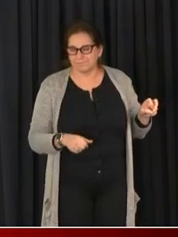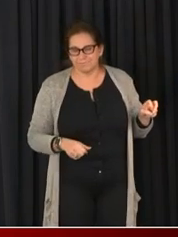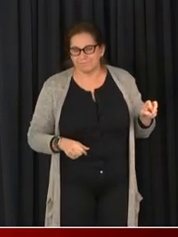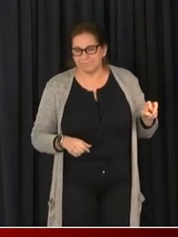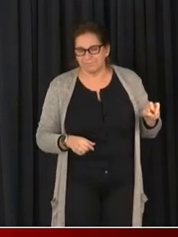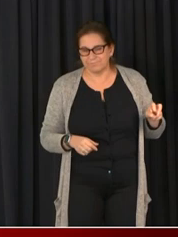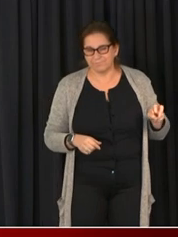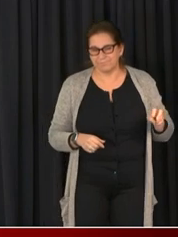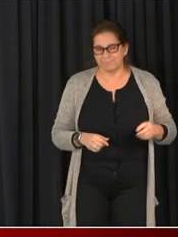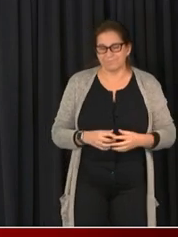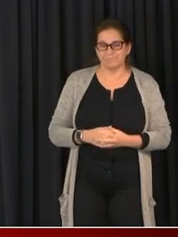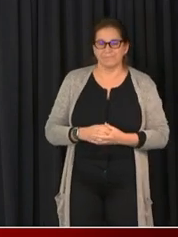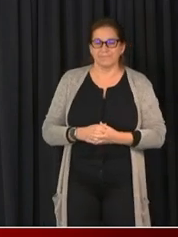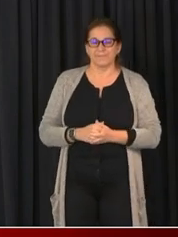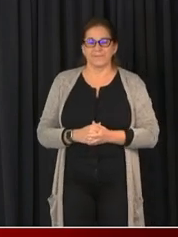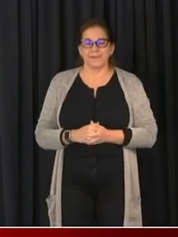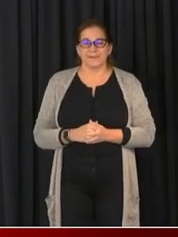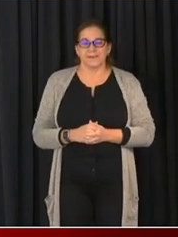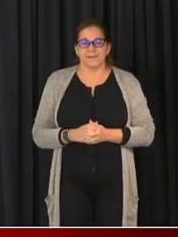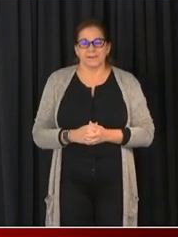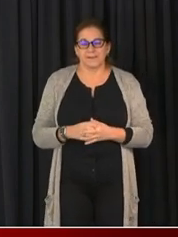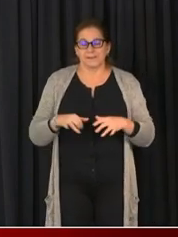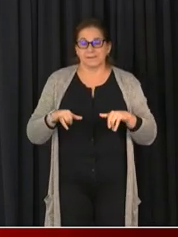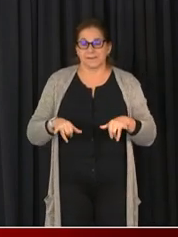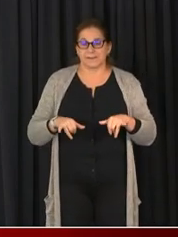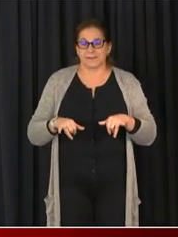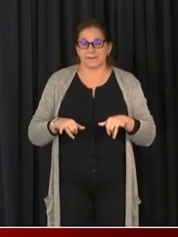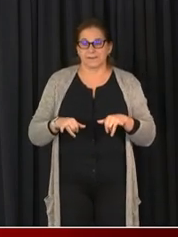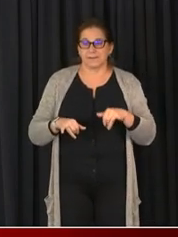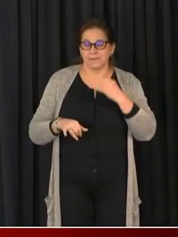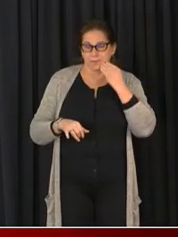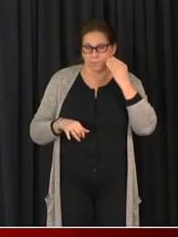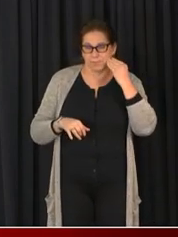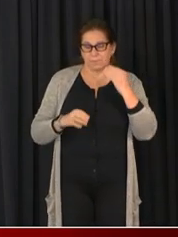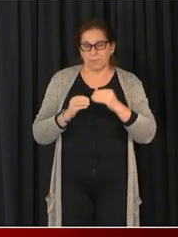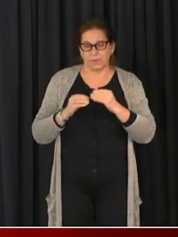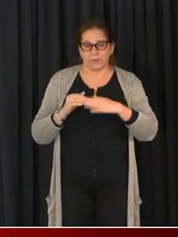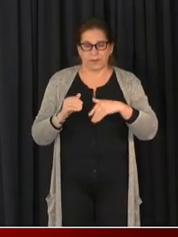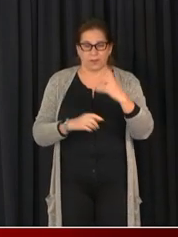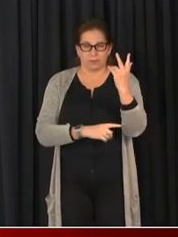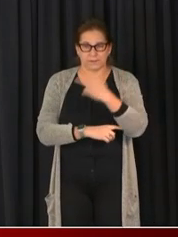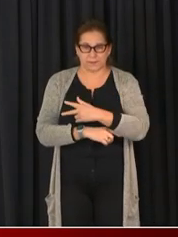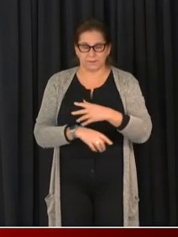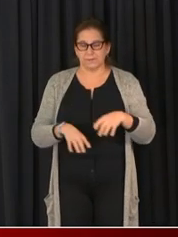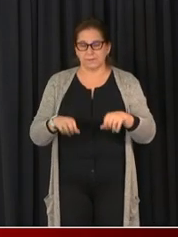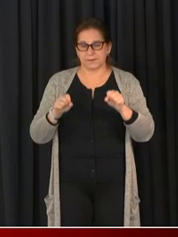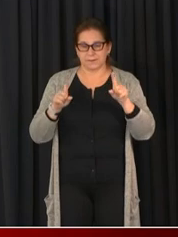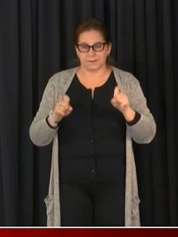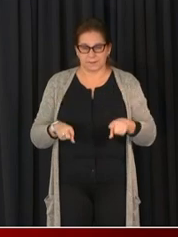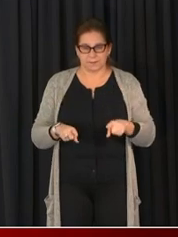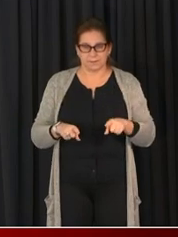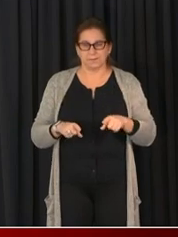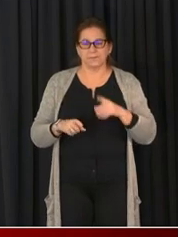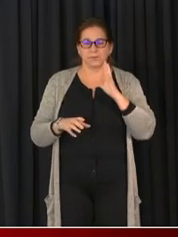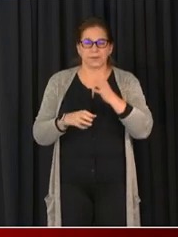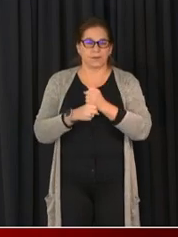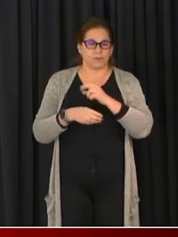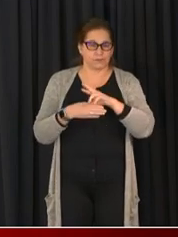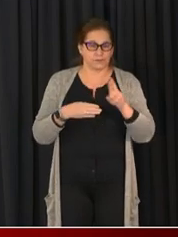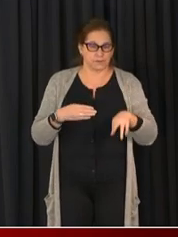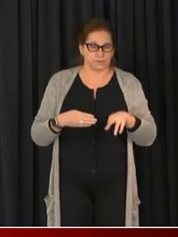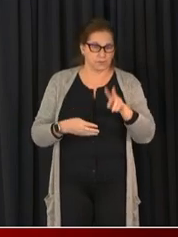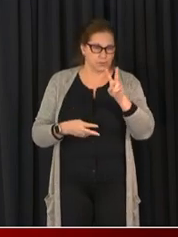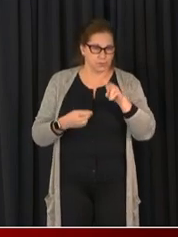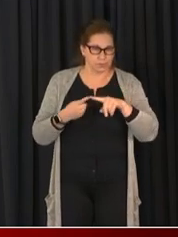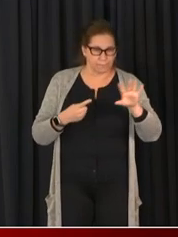days, we are asking them to get tested 3 to 5 days